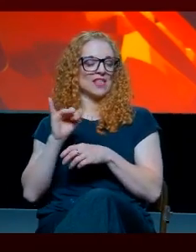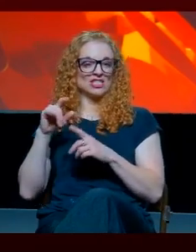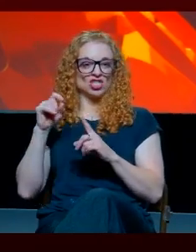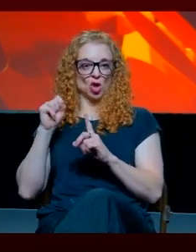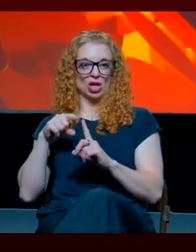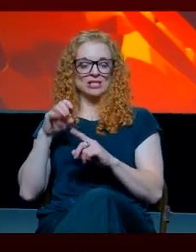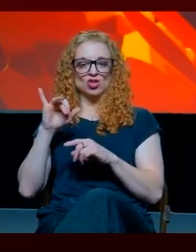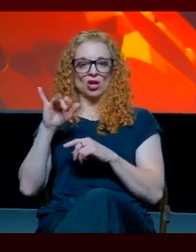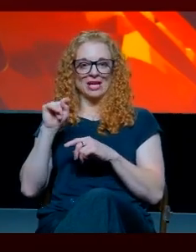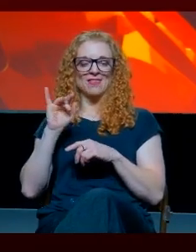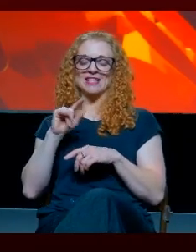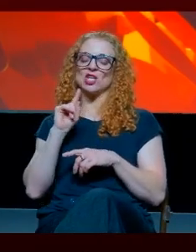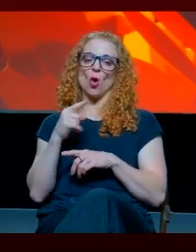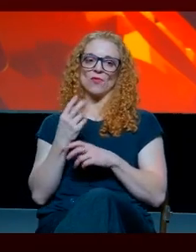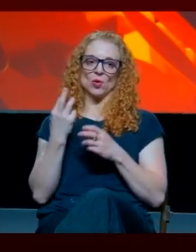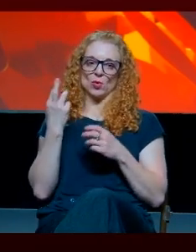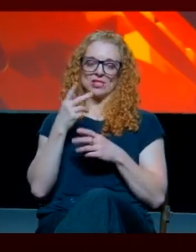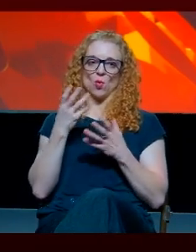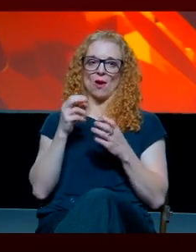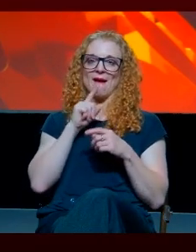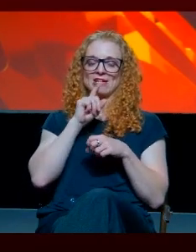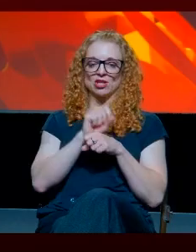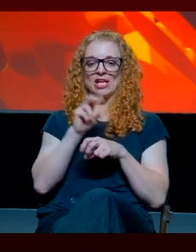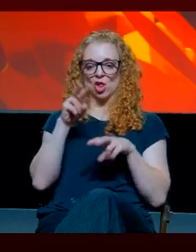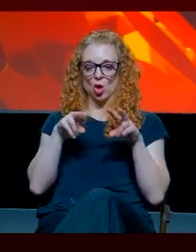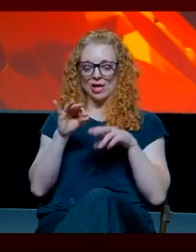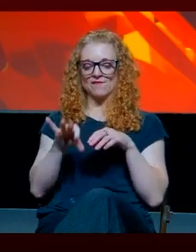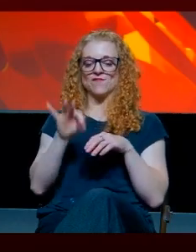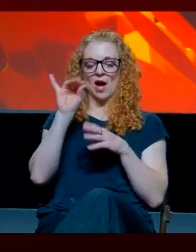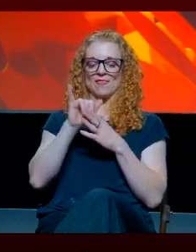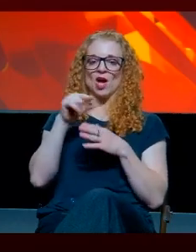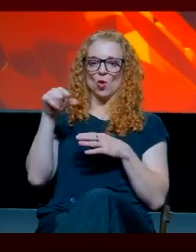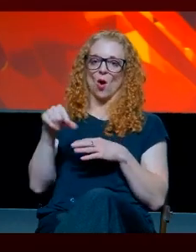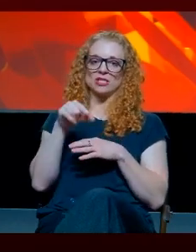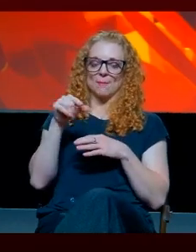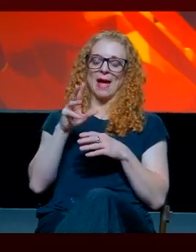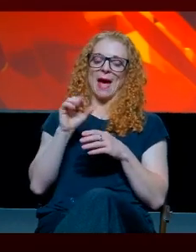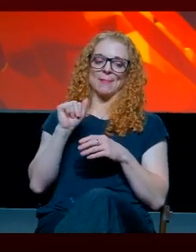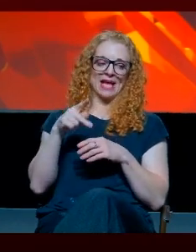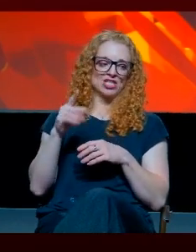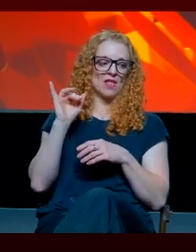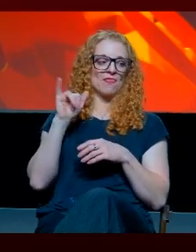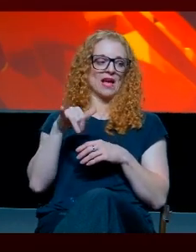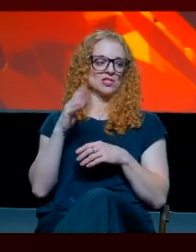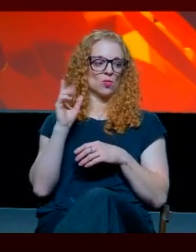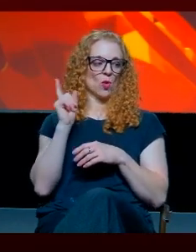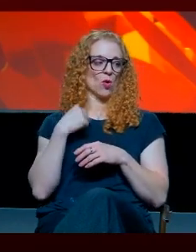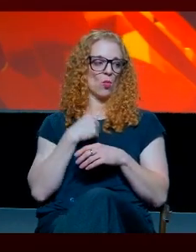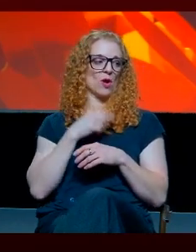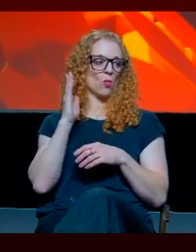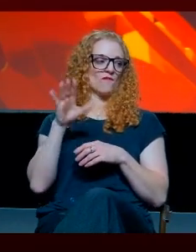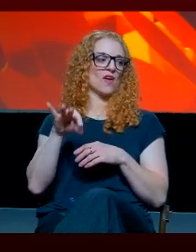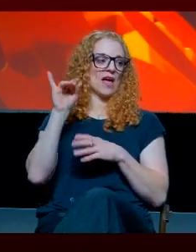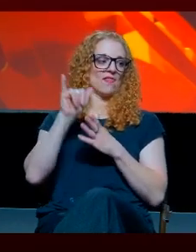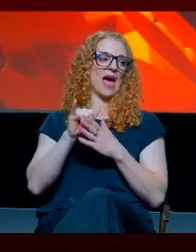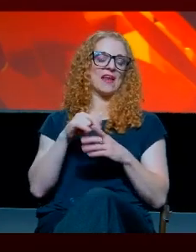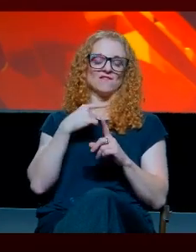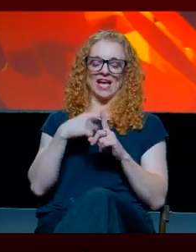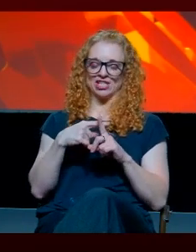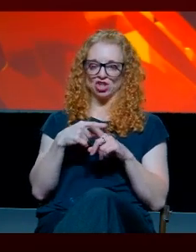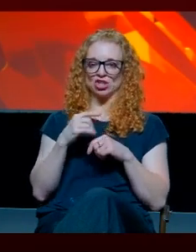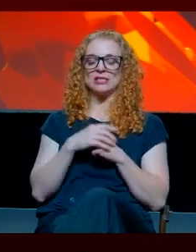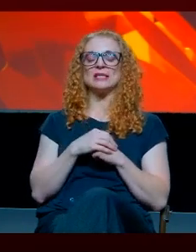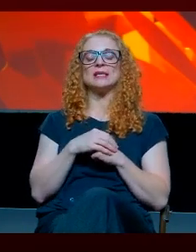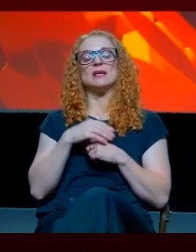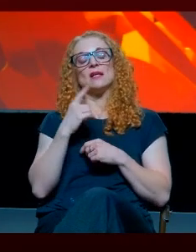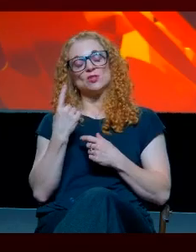reason you want to actually look and find a quantum application, and that's where we're going to find quantum advantage. Now, there's one